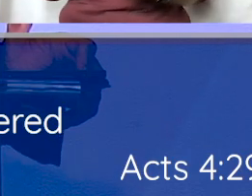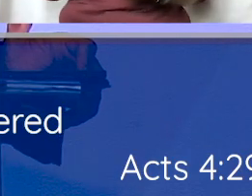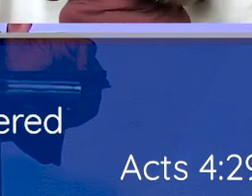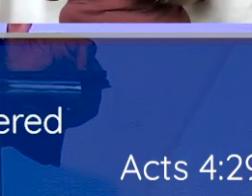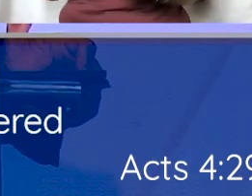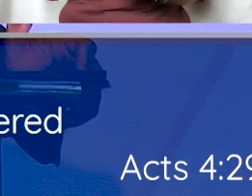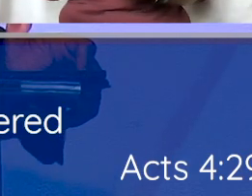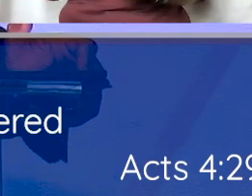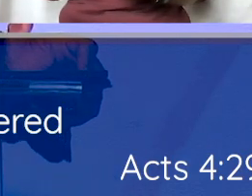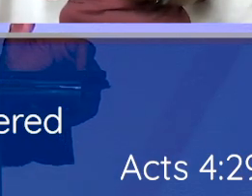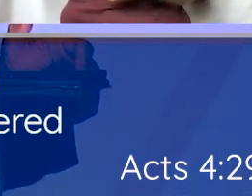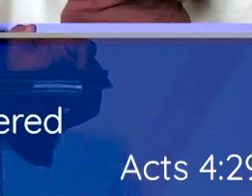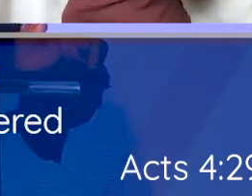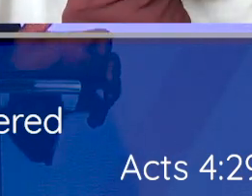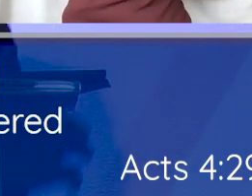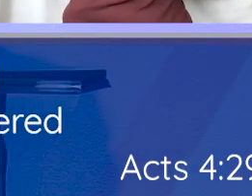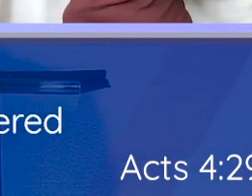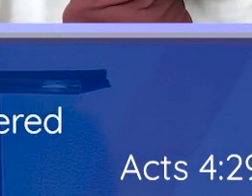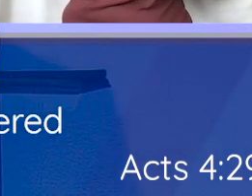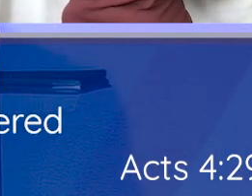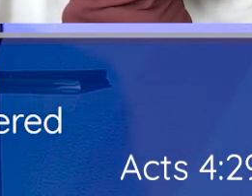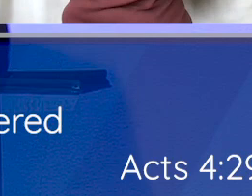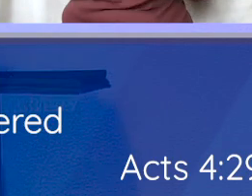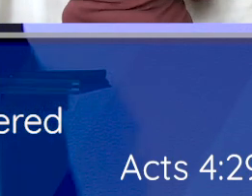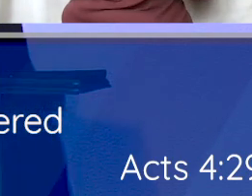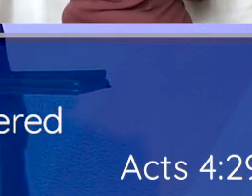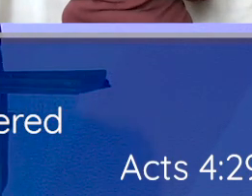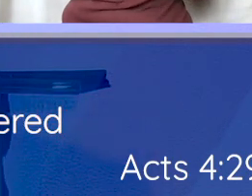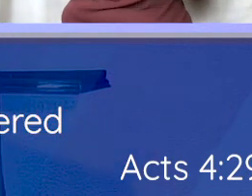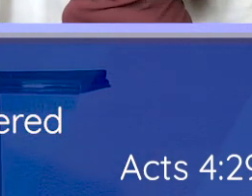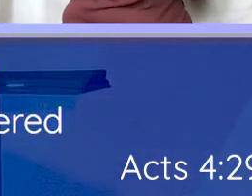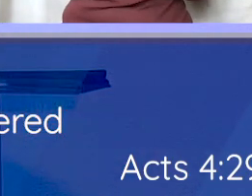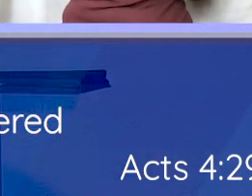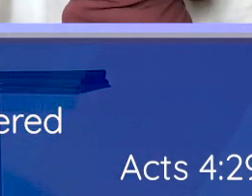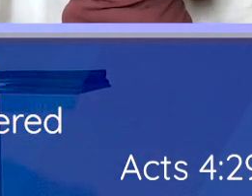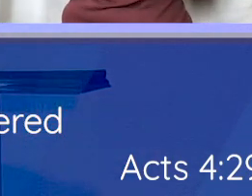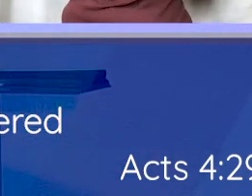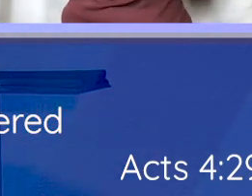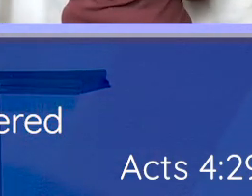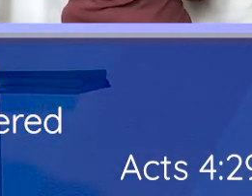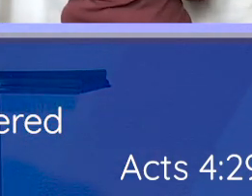And when they prayed, the Bible said, when they prayed,